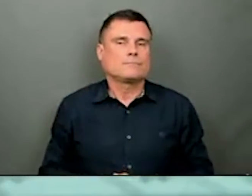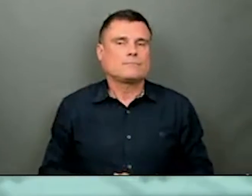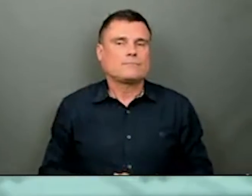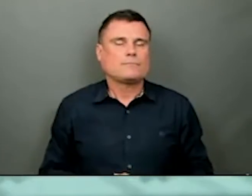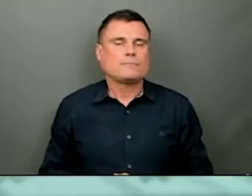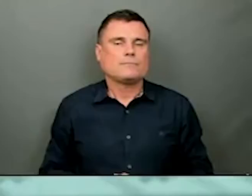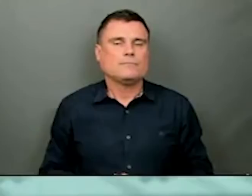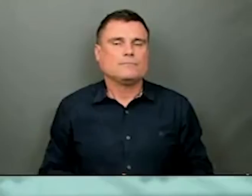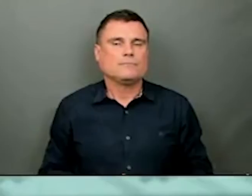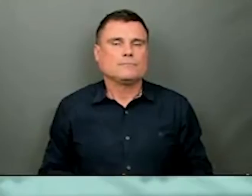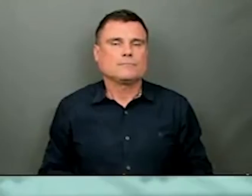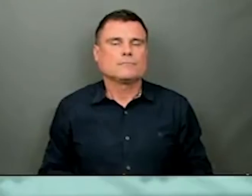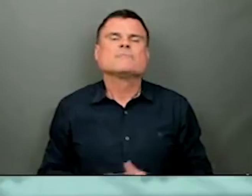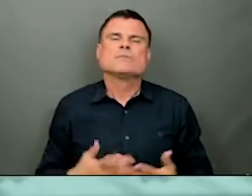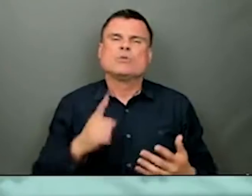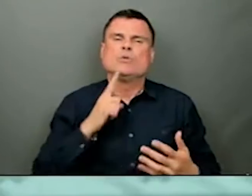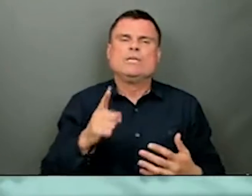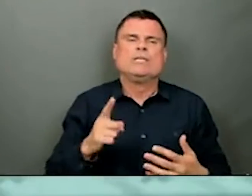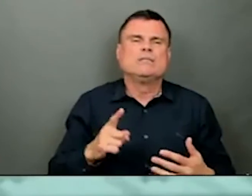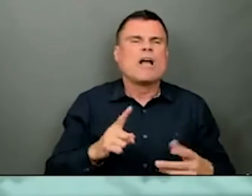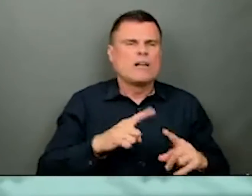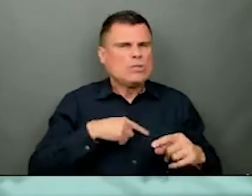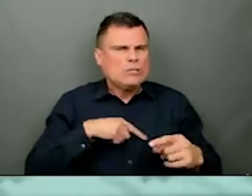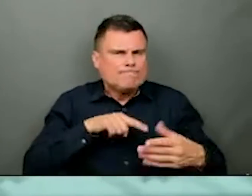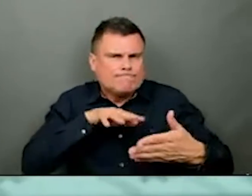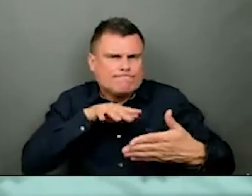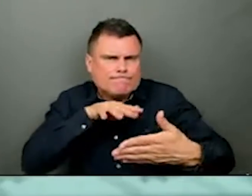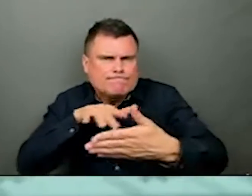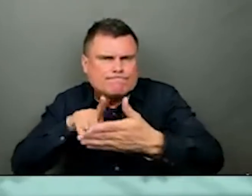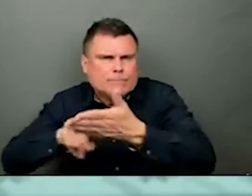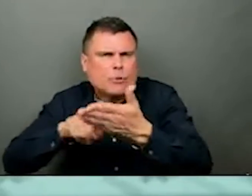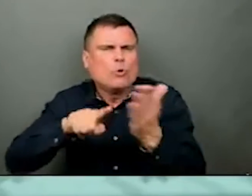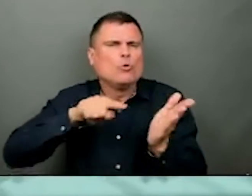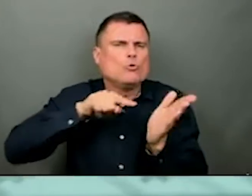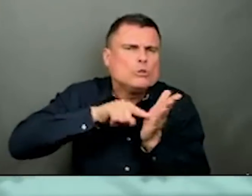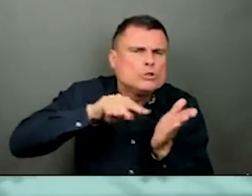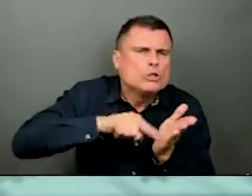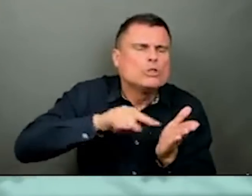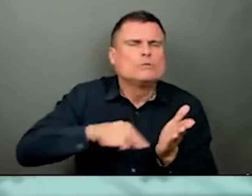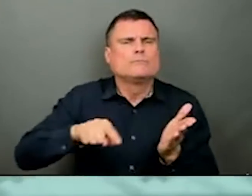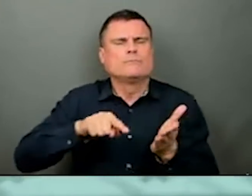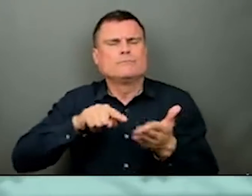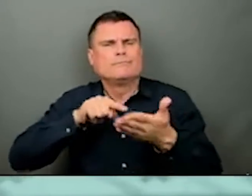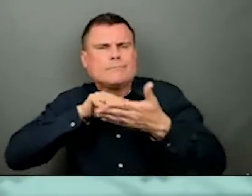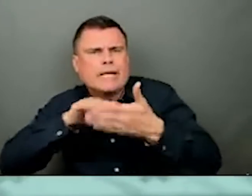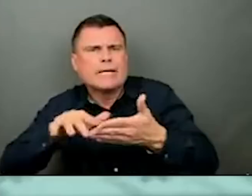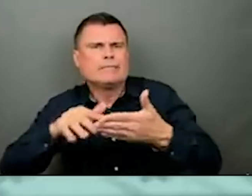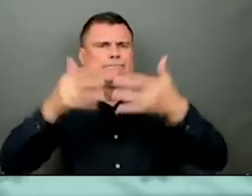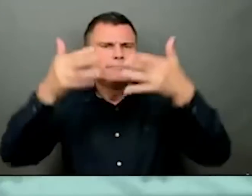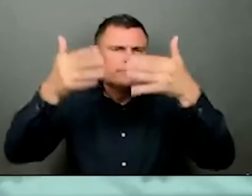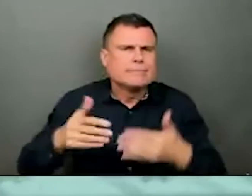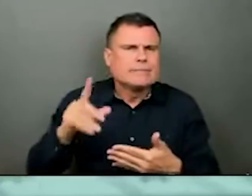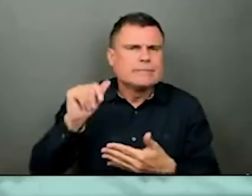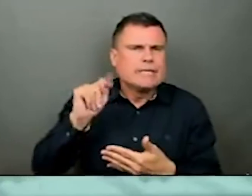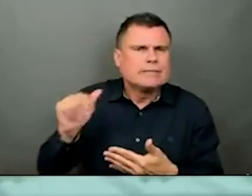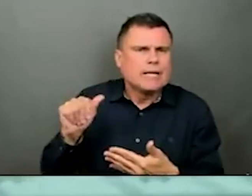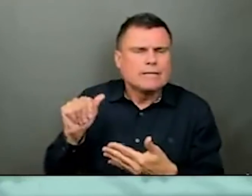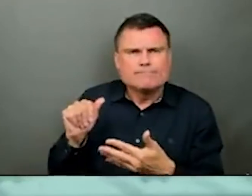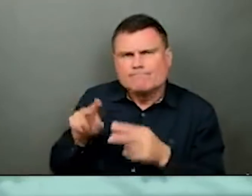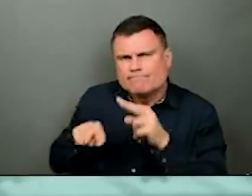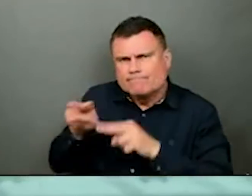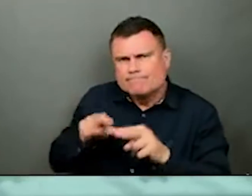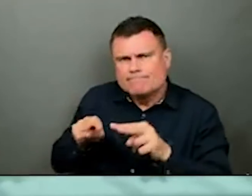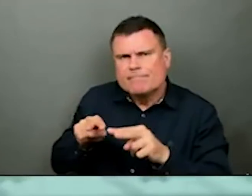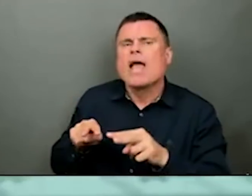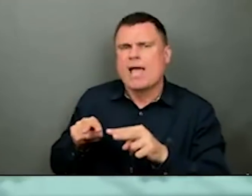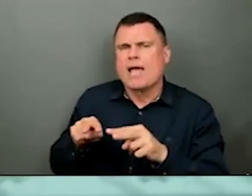infection prior, so whether it was even an asymptomatic or a mild infection, mounted a stronger antibody